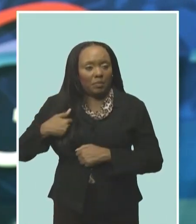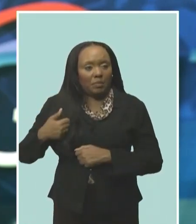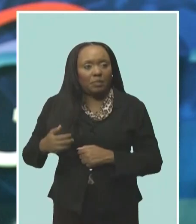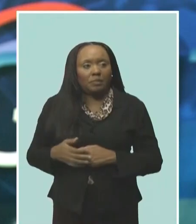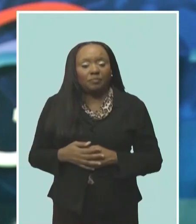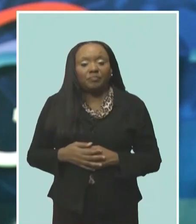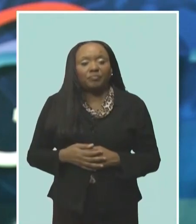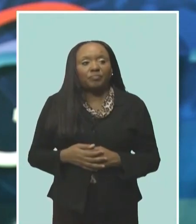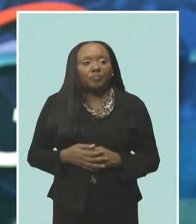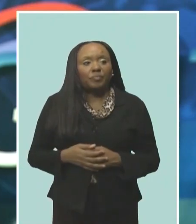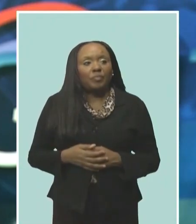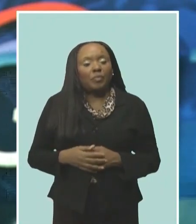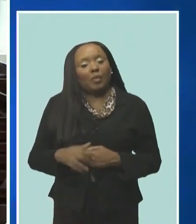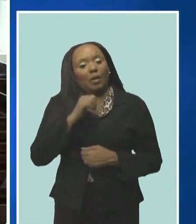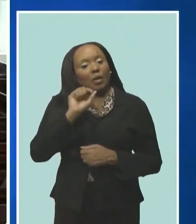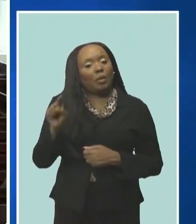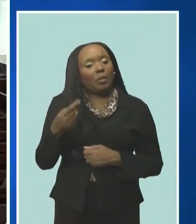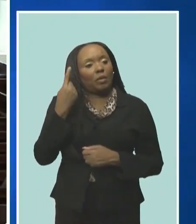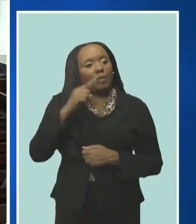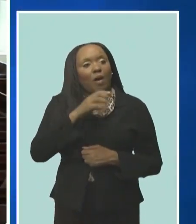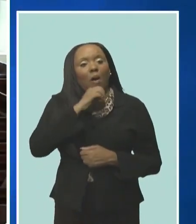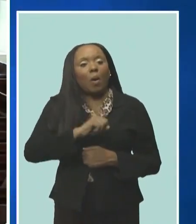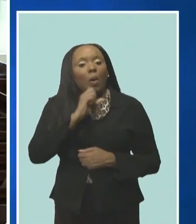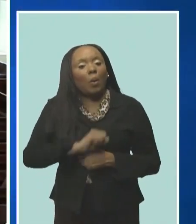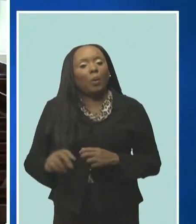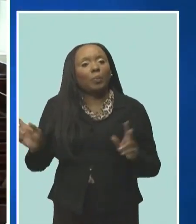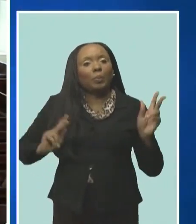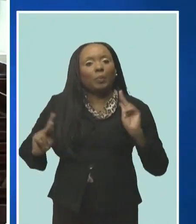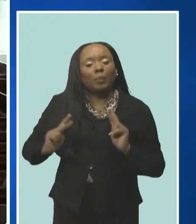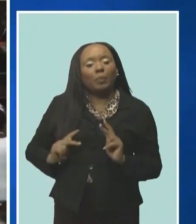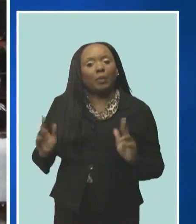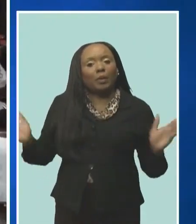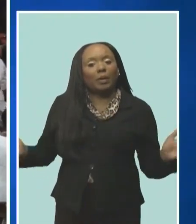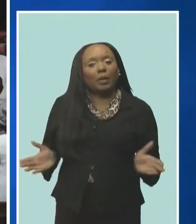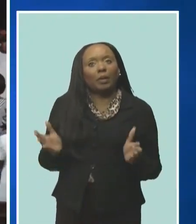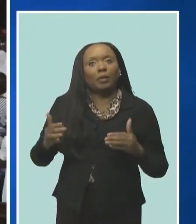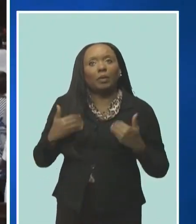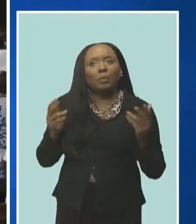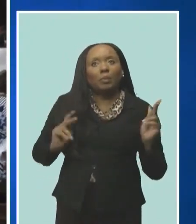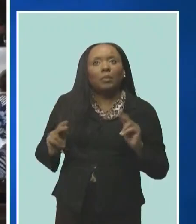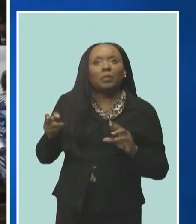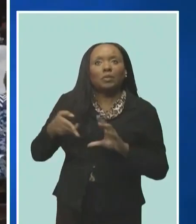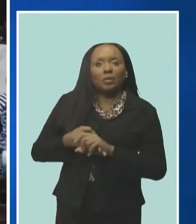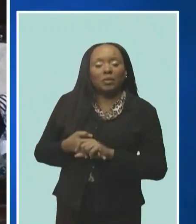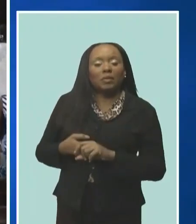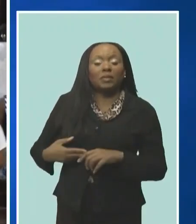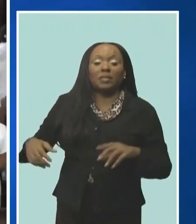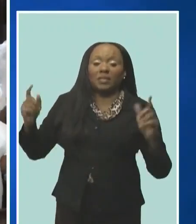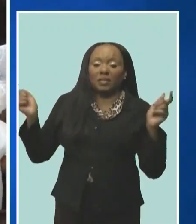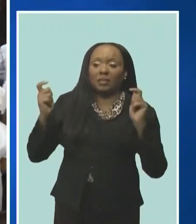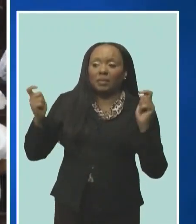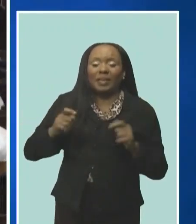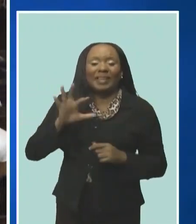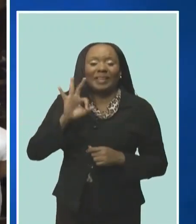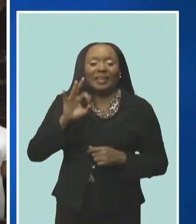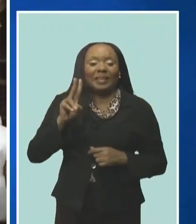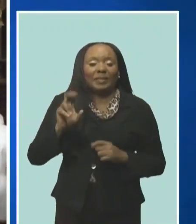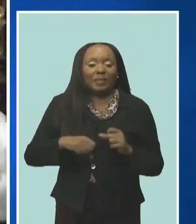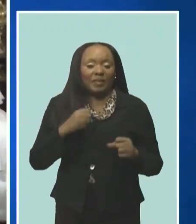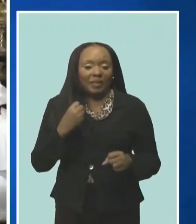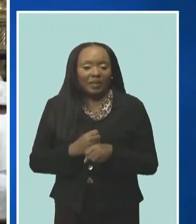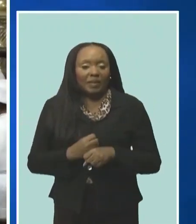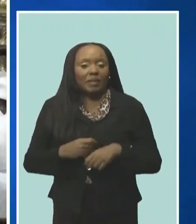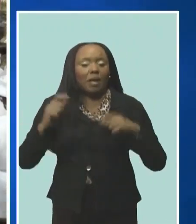says it's not solely for seniors and encouraged young people to join. The church army celebrated its 92nd anniversary with